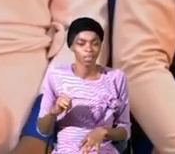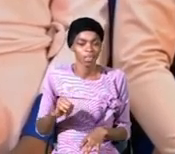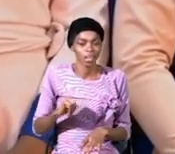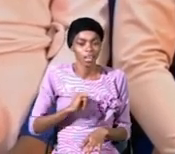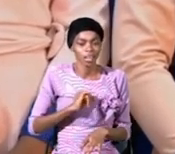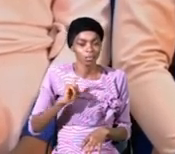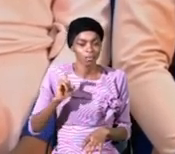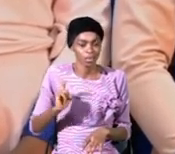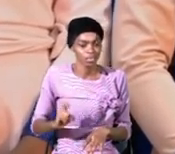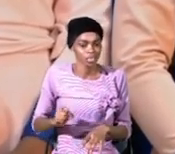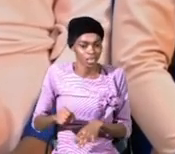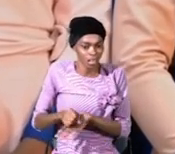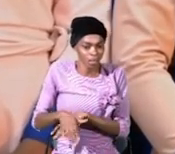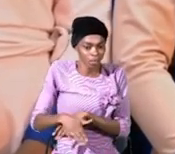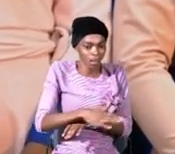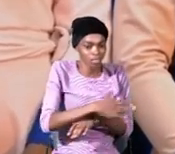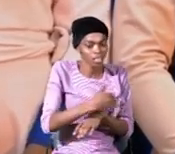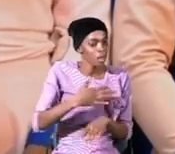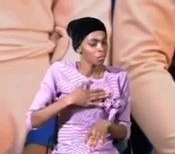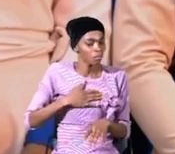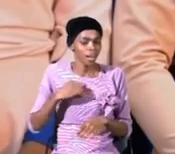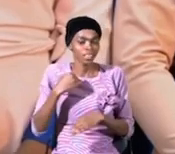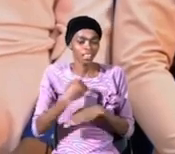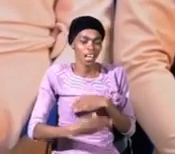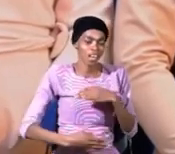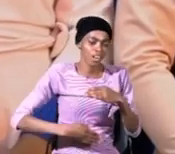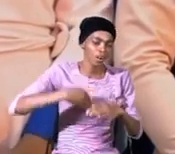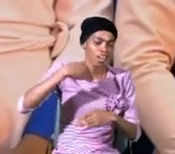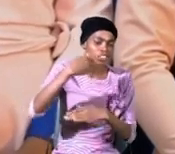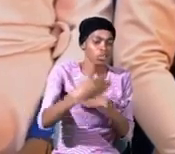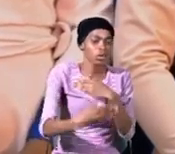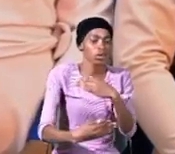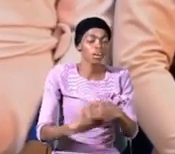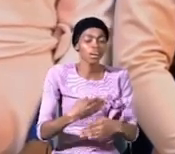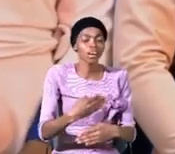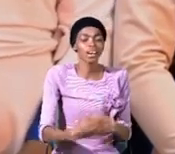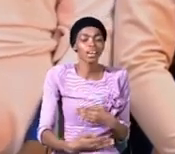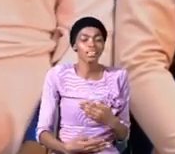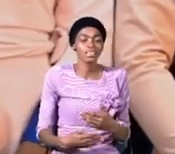I must impact my generation.